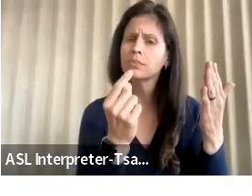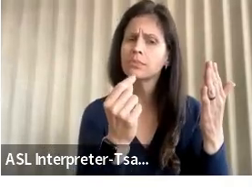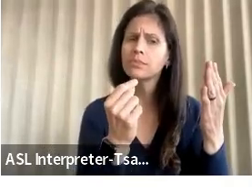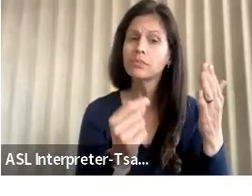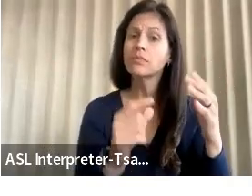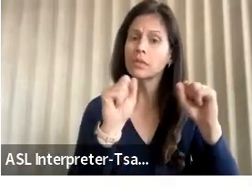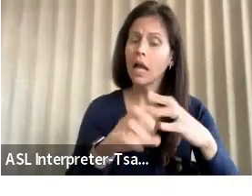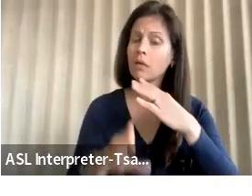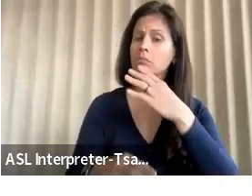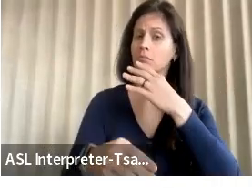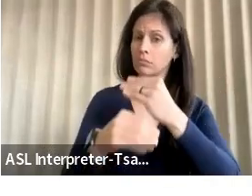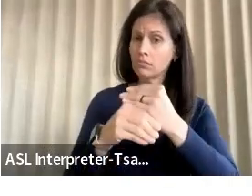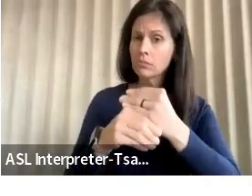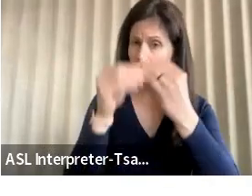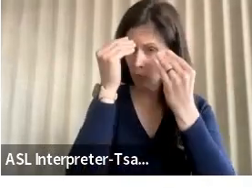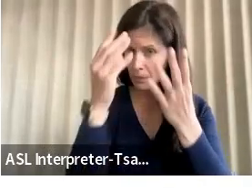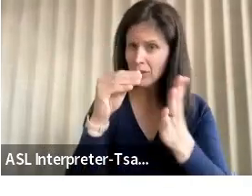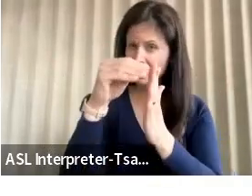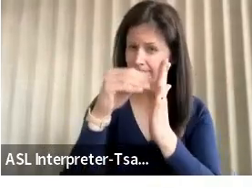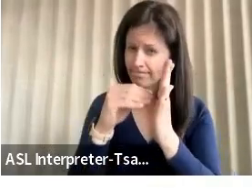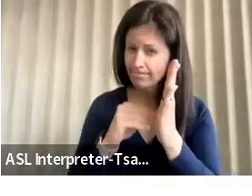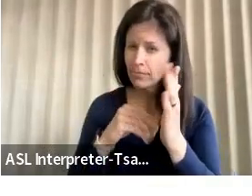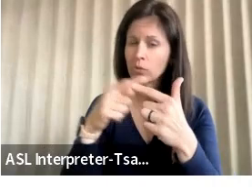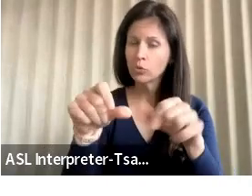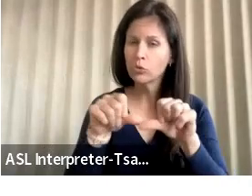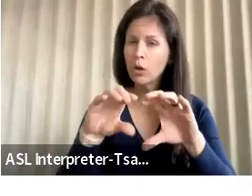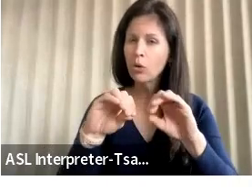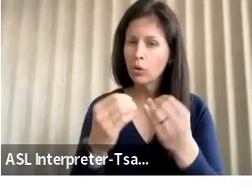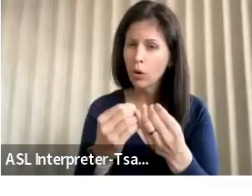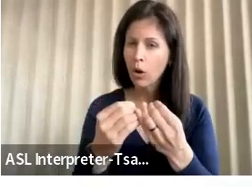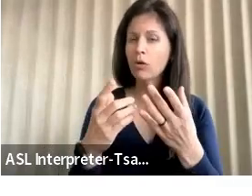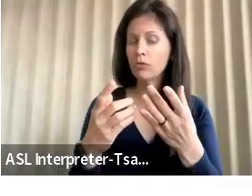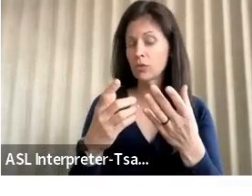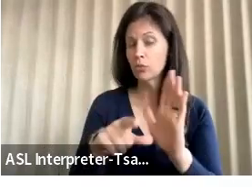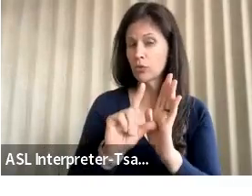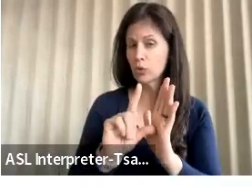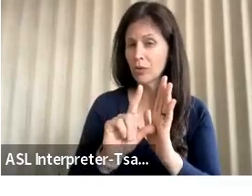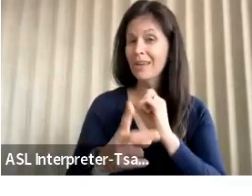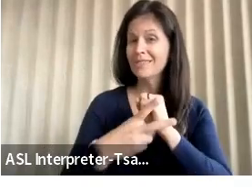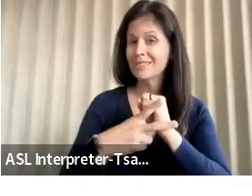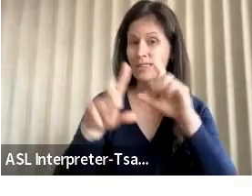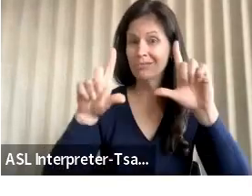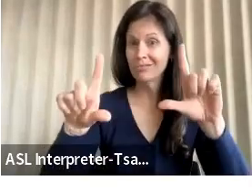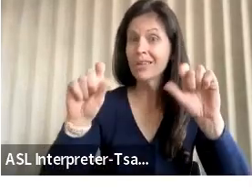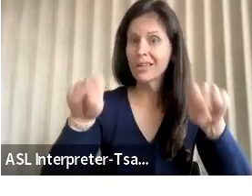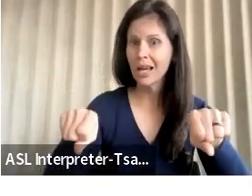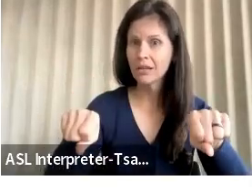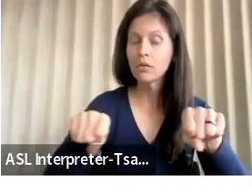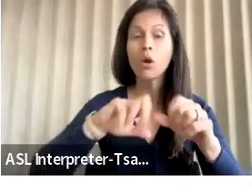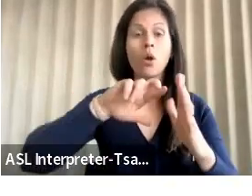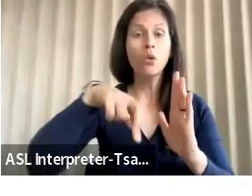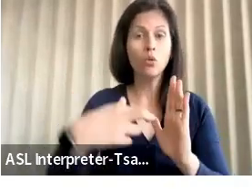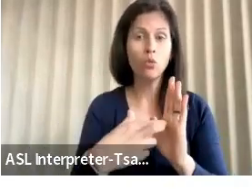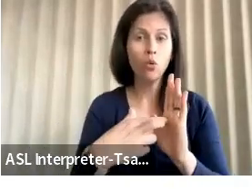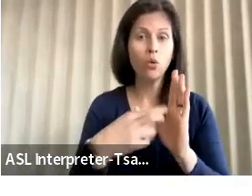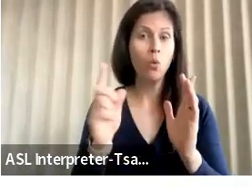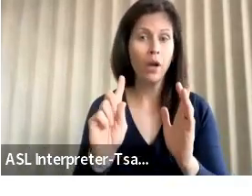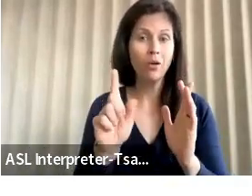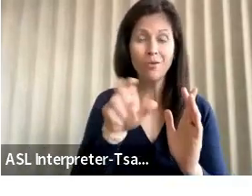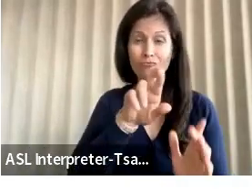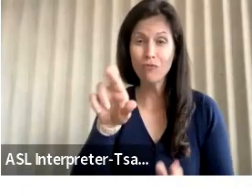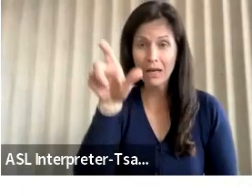area office review and save the screen, but only the roles listed in the right column